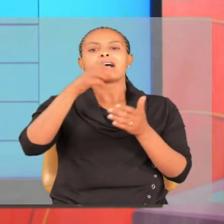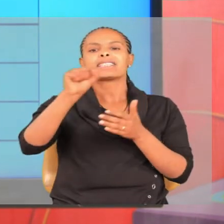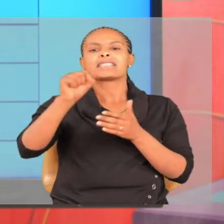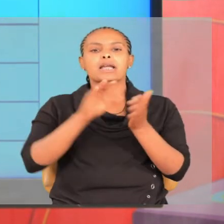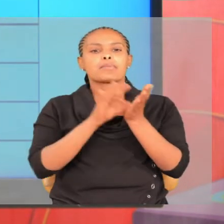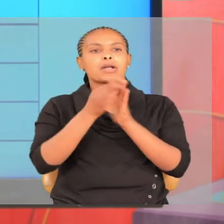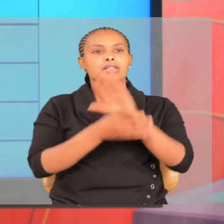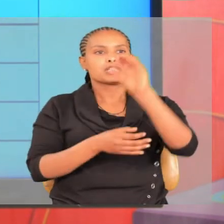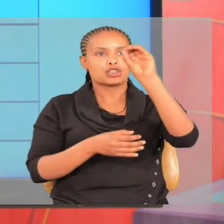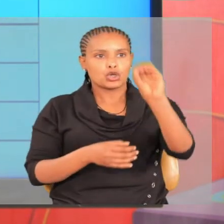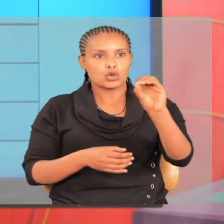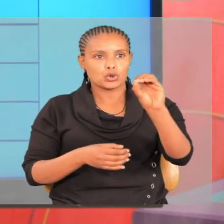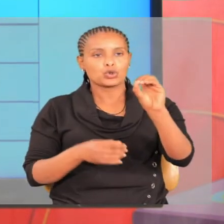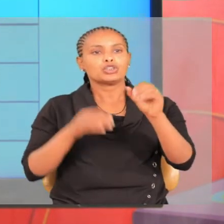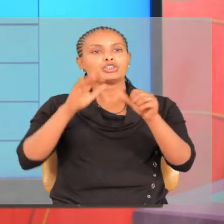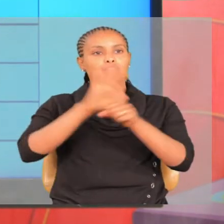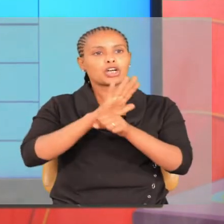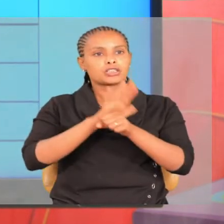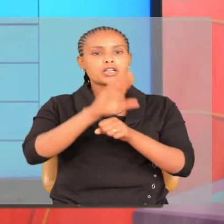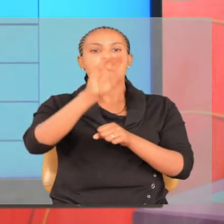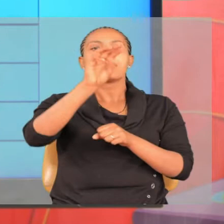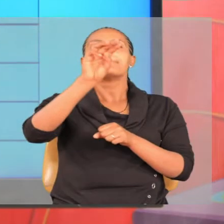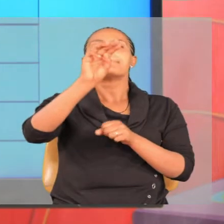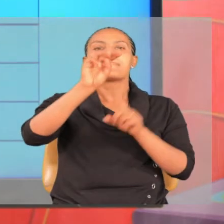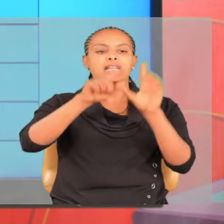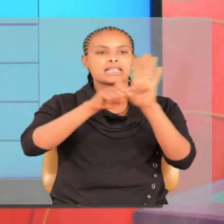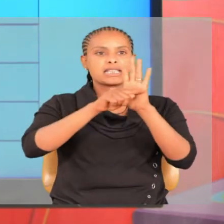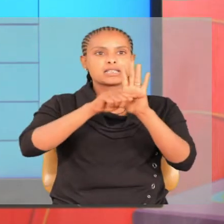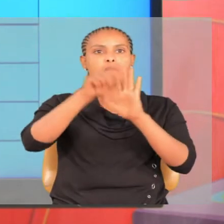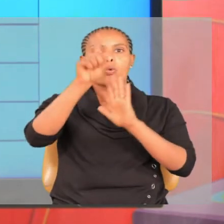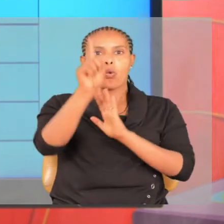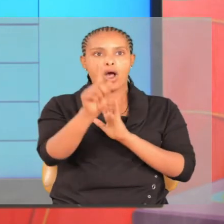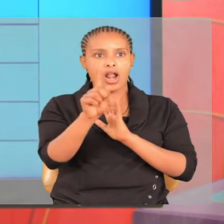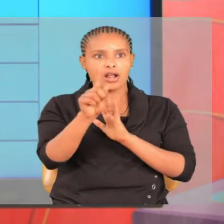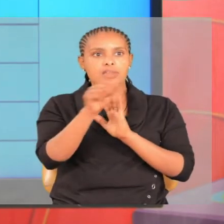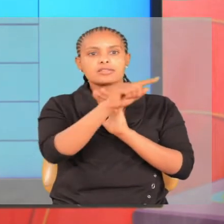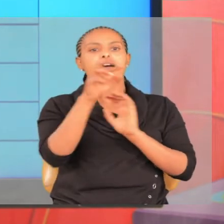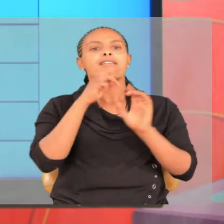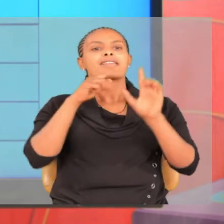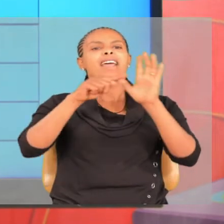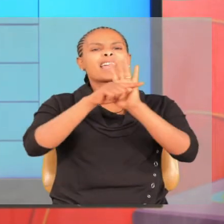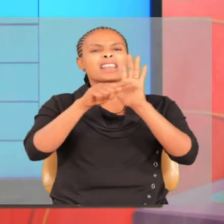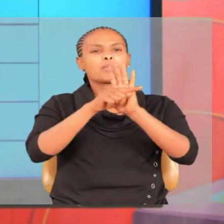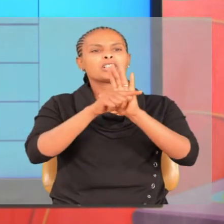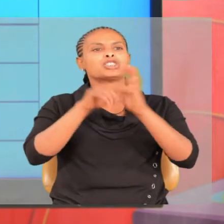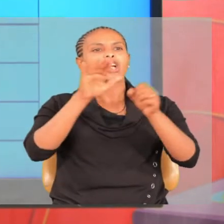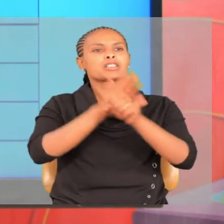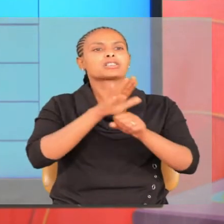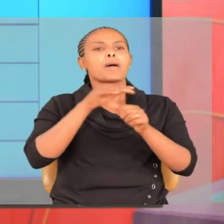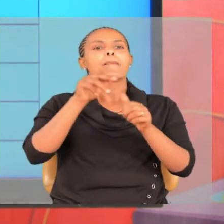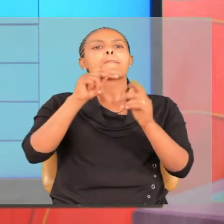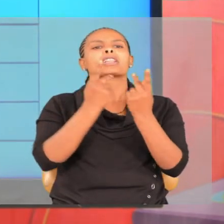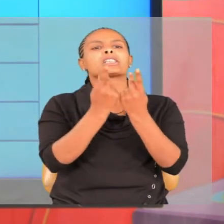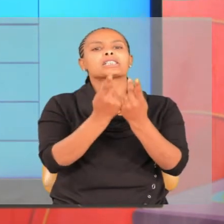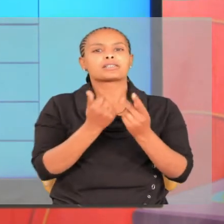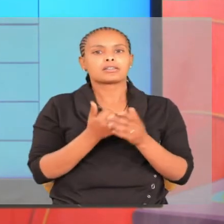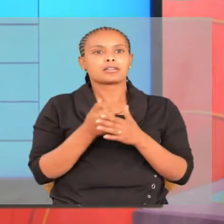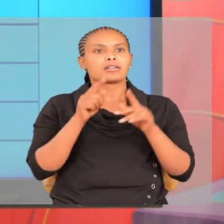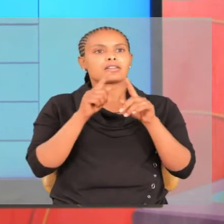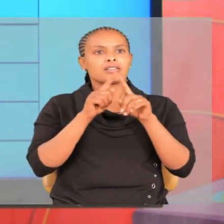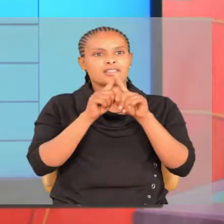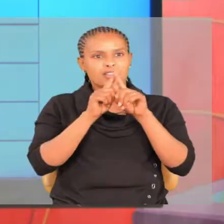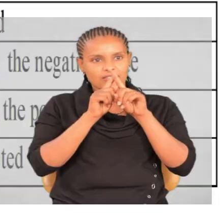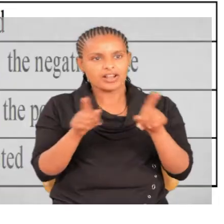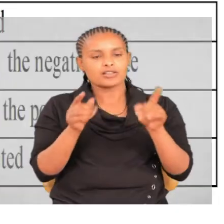0, charge -1. They are negatively charged particles, therefore